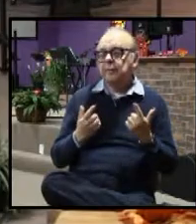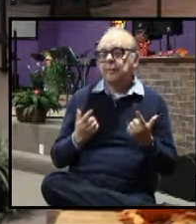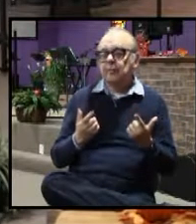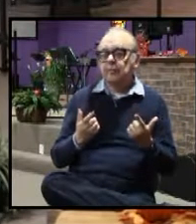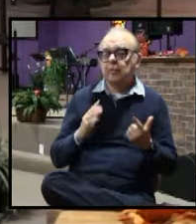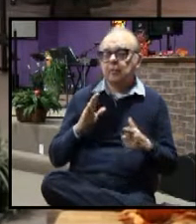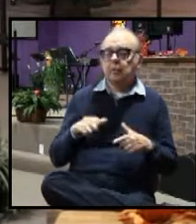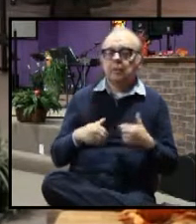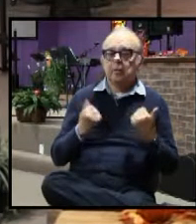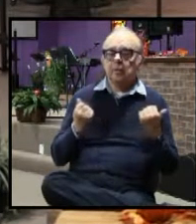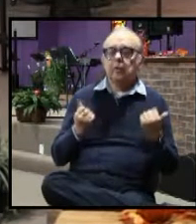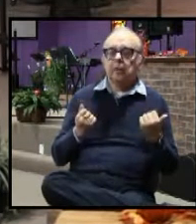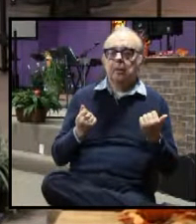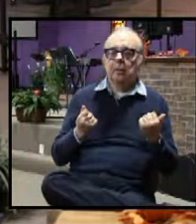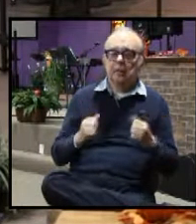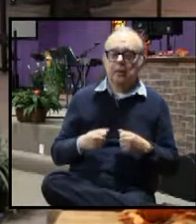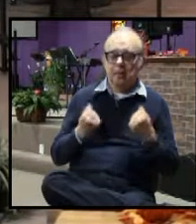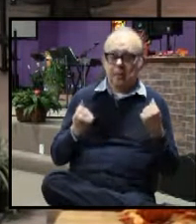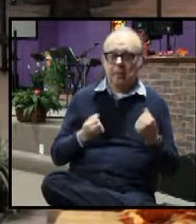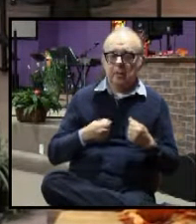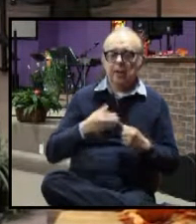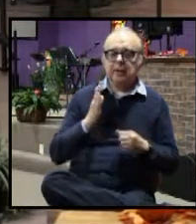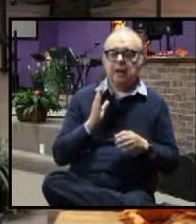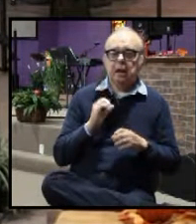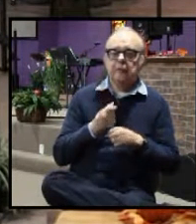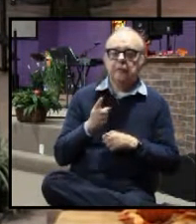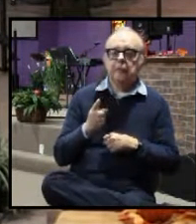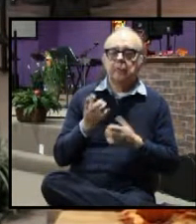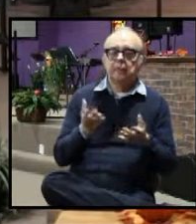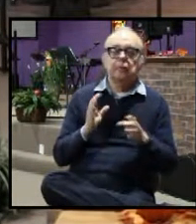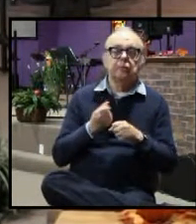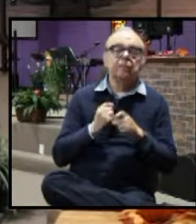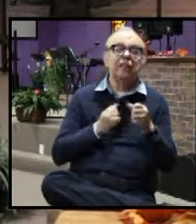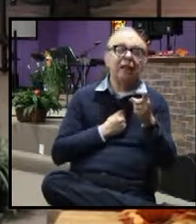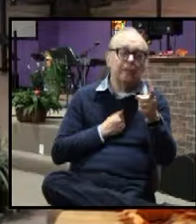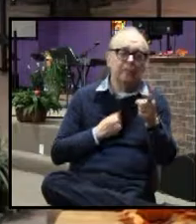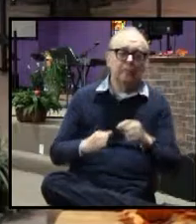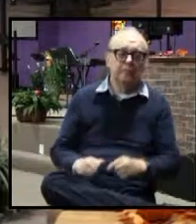alive? You're alive because God created you because he wanted to love you.